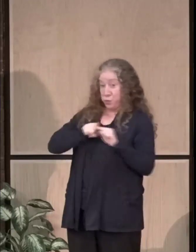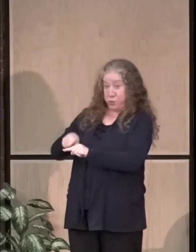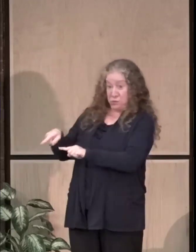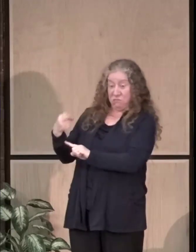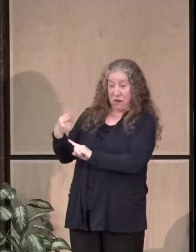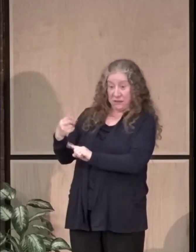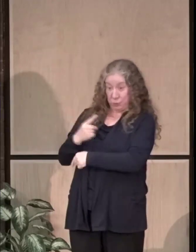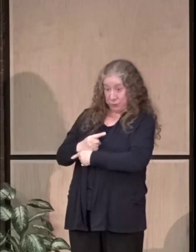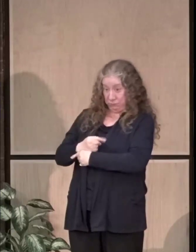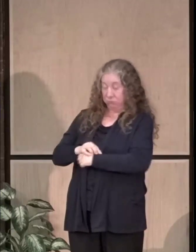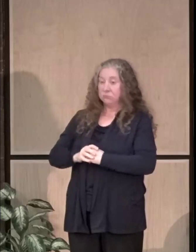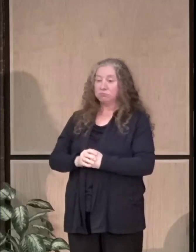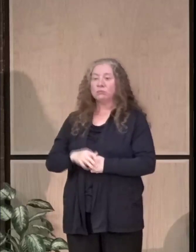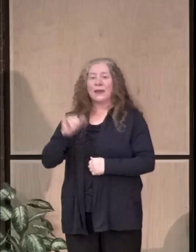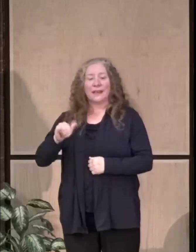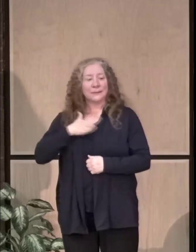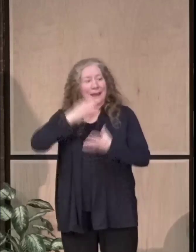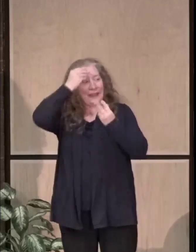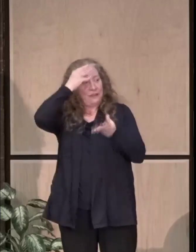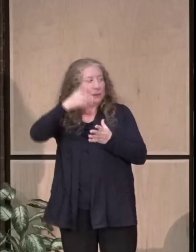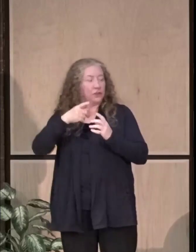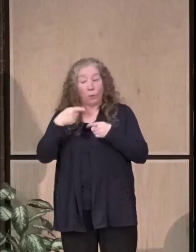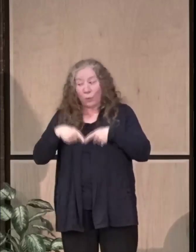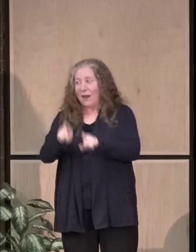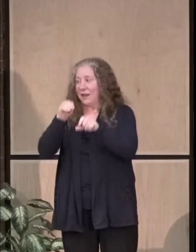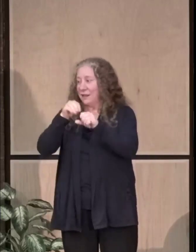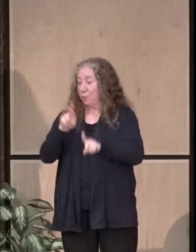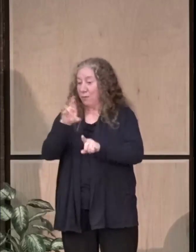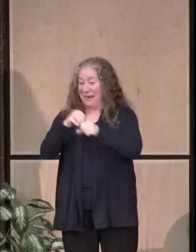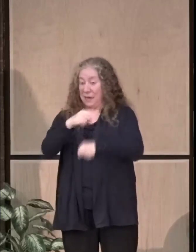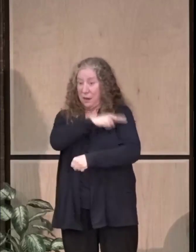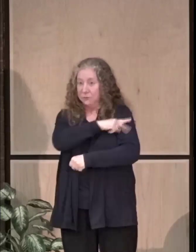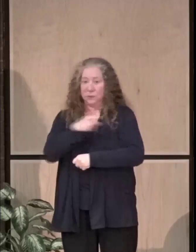he's the one who provided me information what was going on in the hospital, yes.